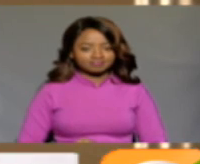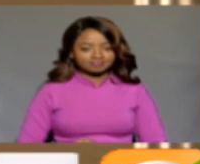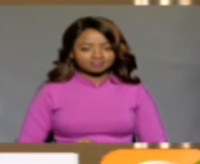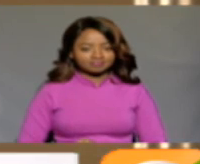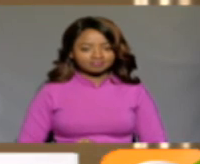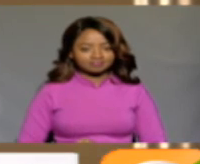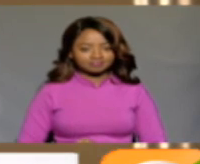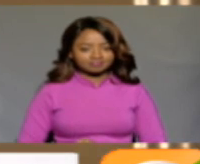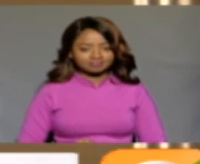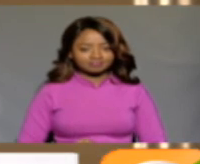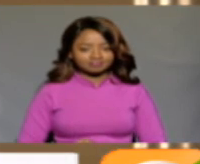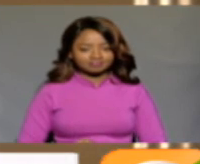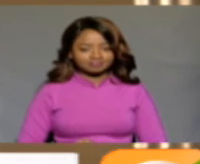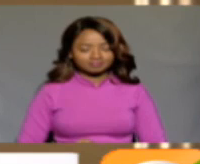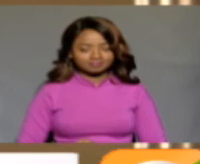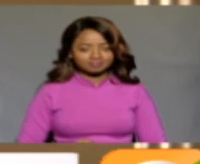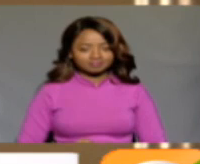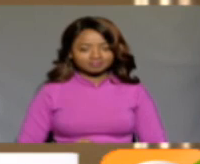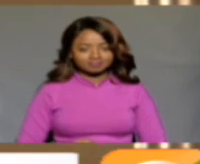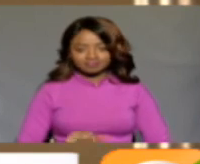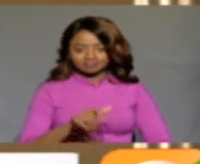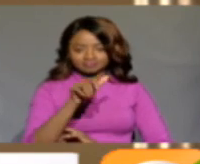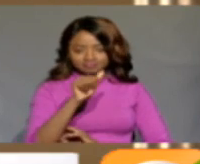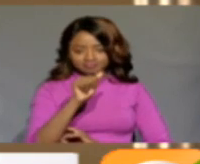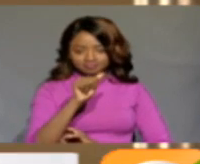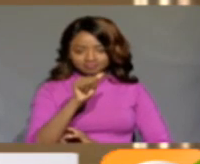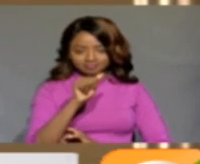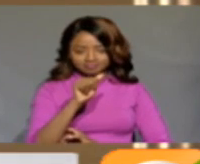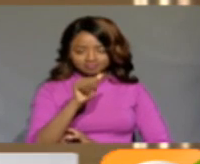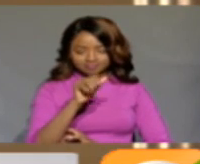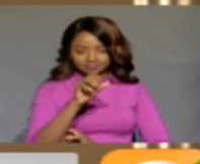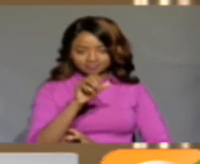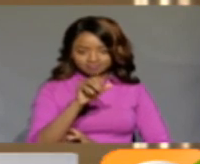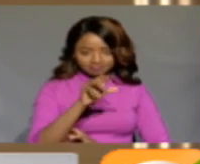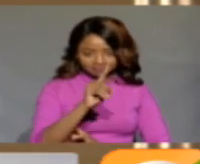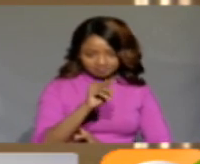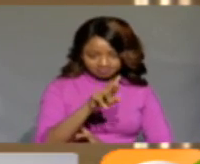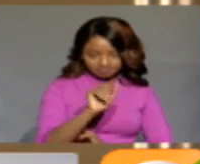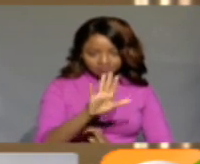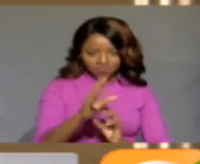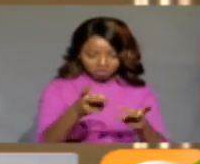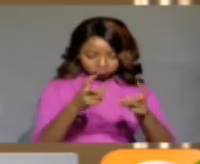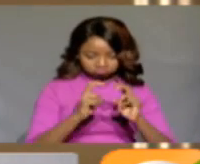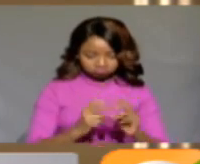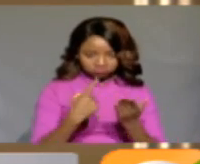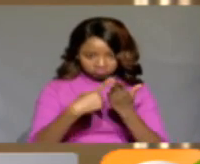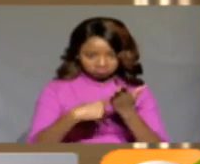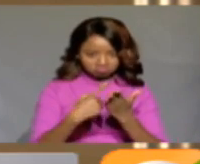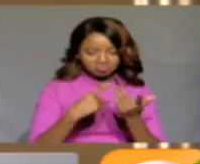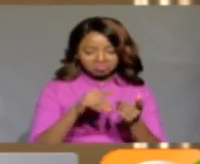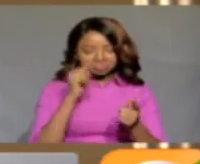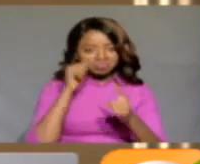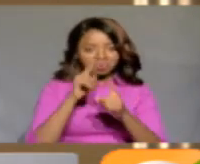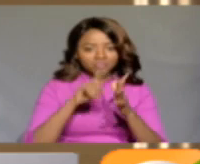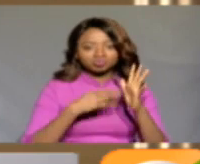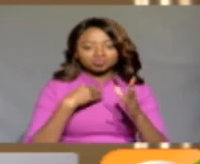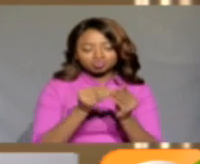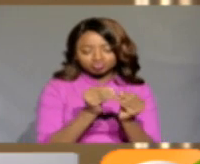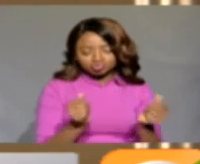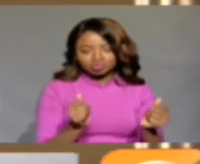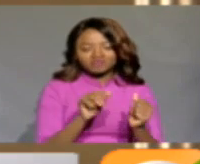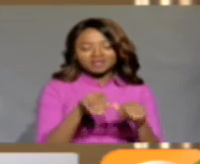issue of delayed justice. But these agreements tend to bring more leniency to the accused